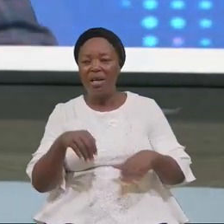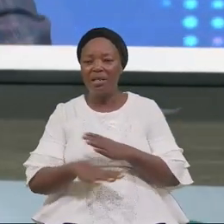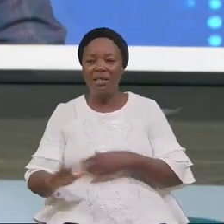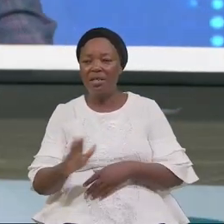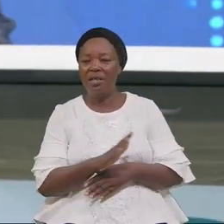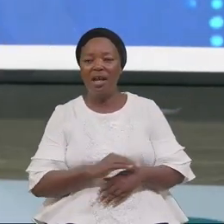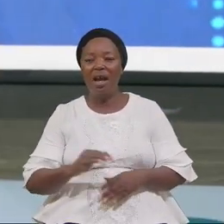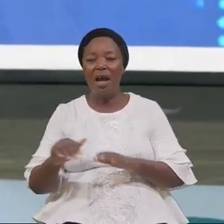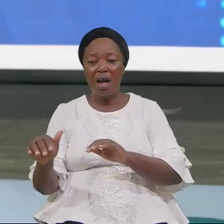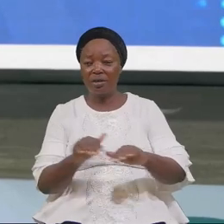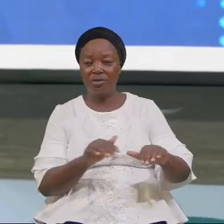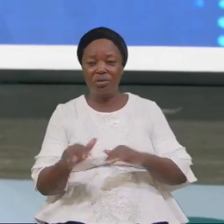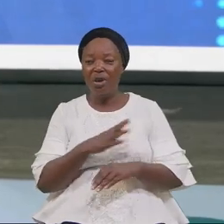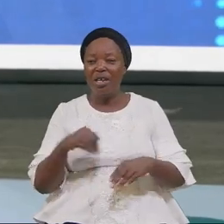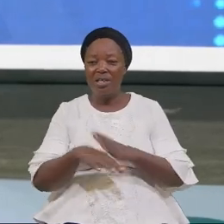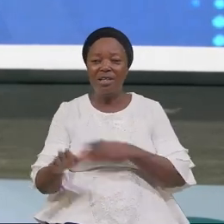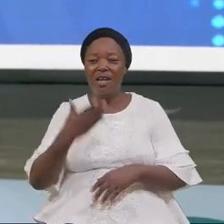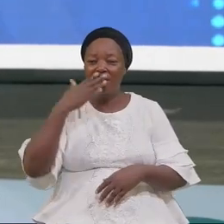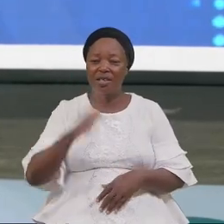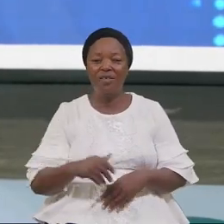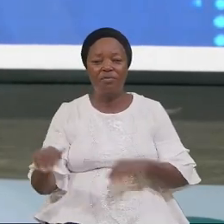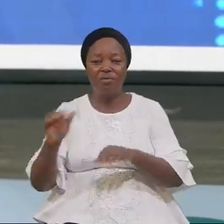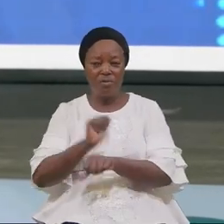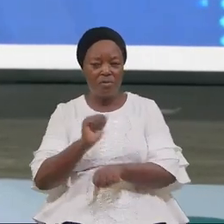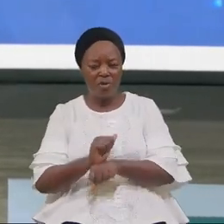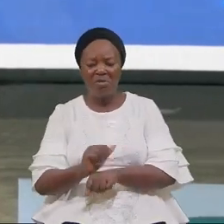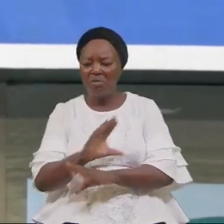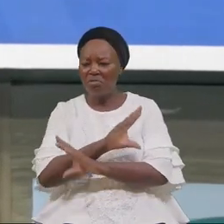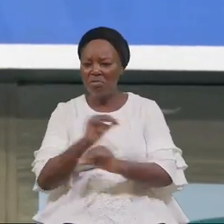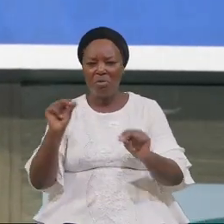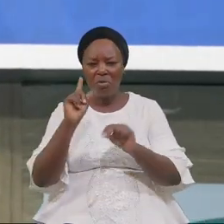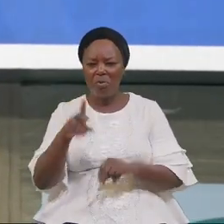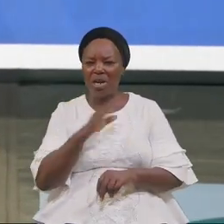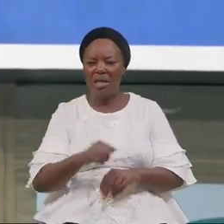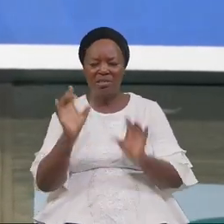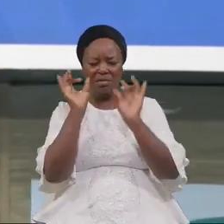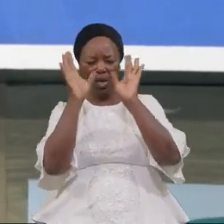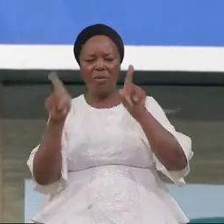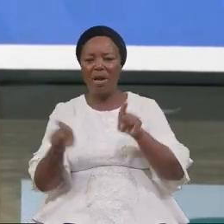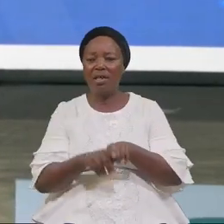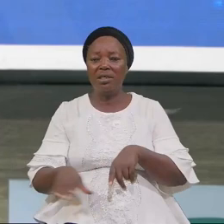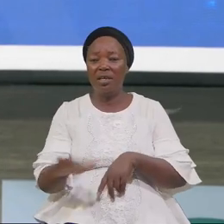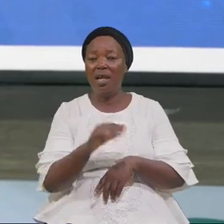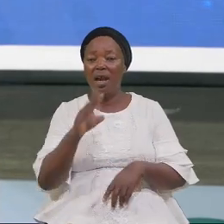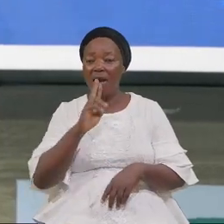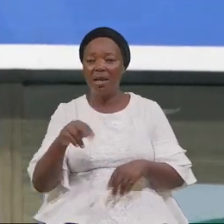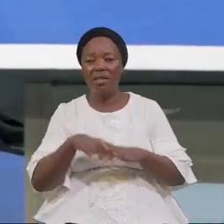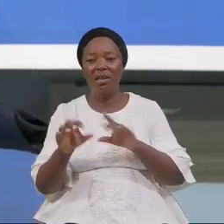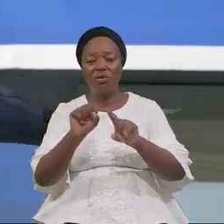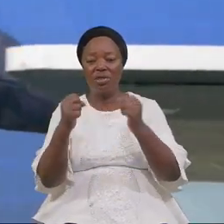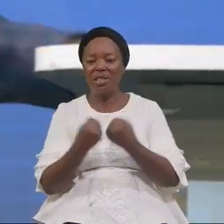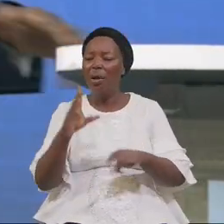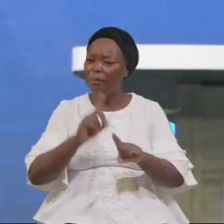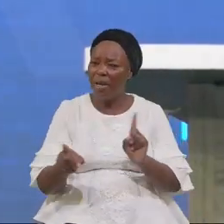action, in their evil deeds. Nobody as terrible as they are in the society.